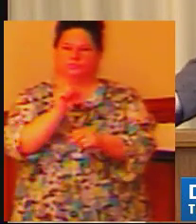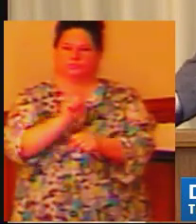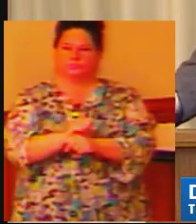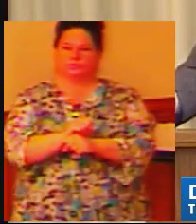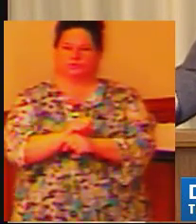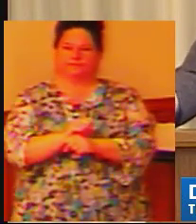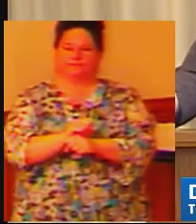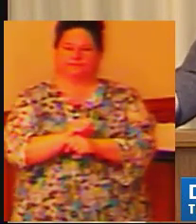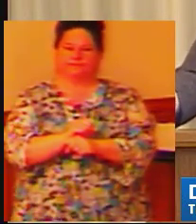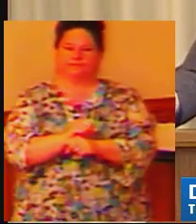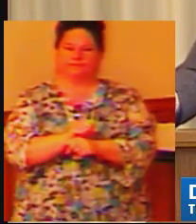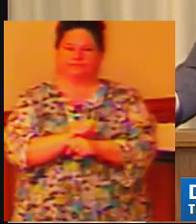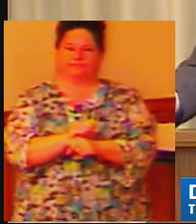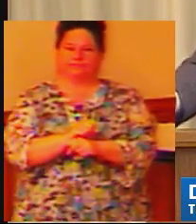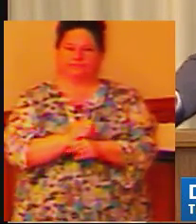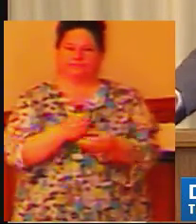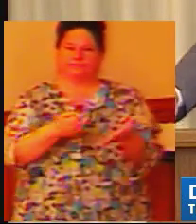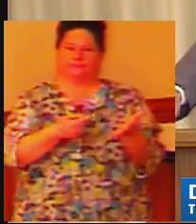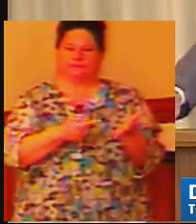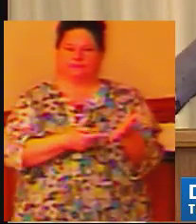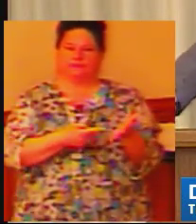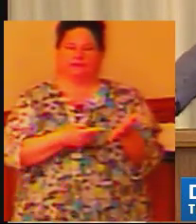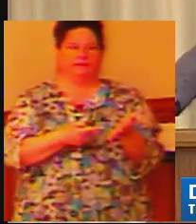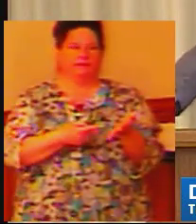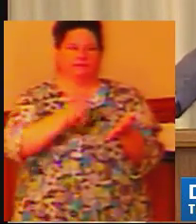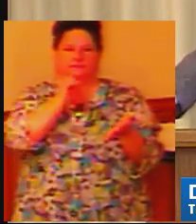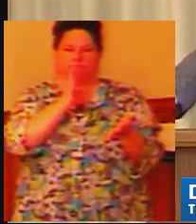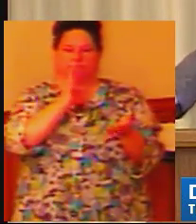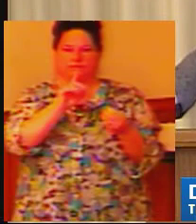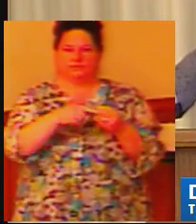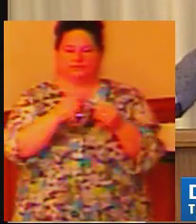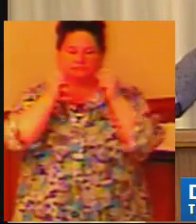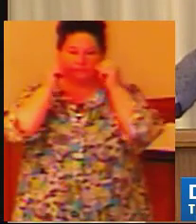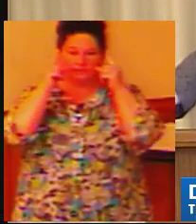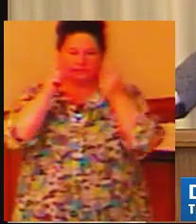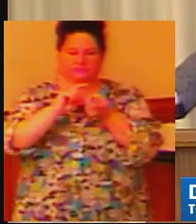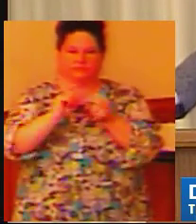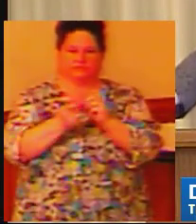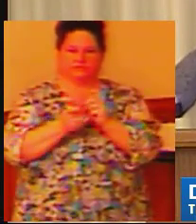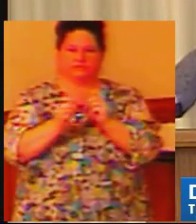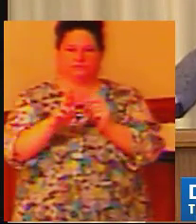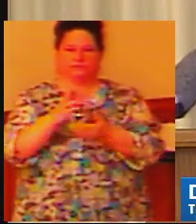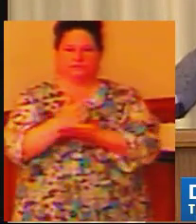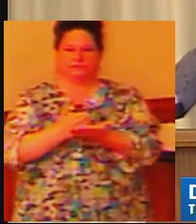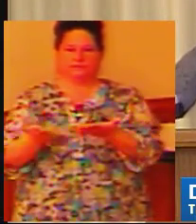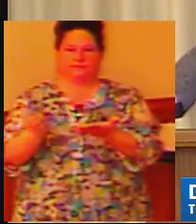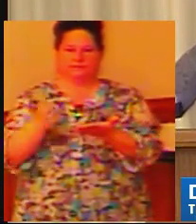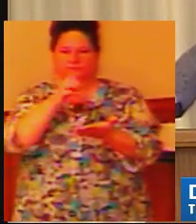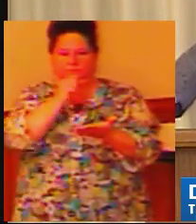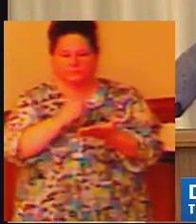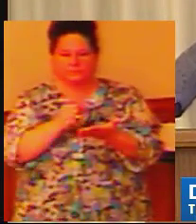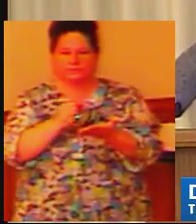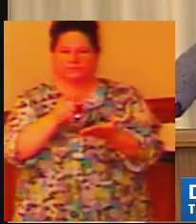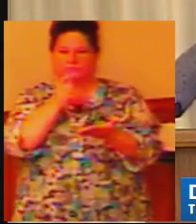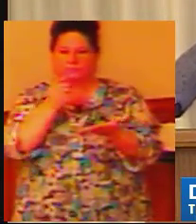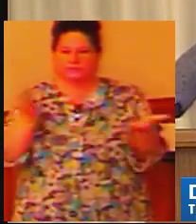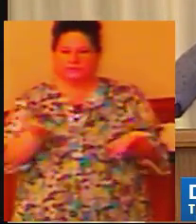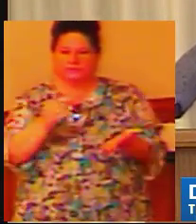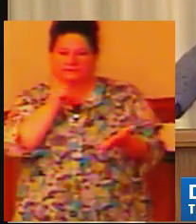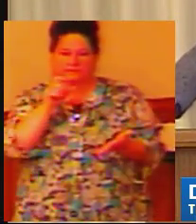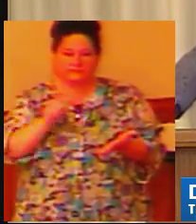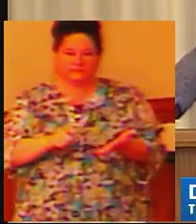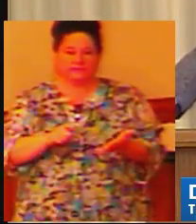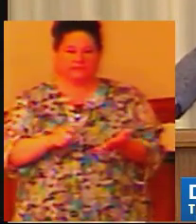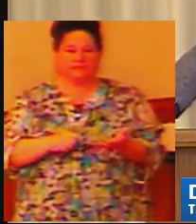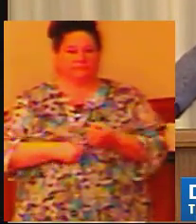right there, it's not talking about a miraculous change. It's not talking about something that's out of date. Who here doesn't need